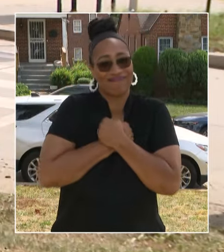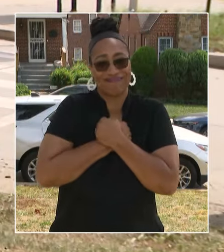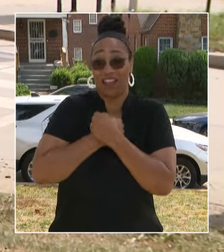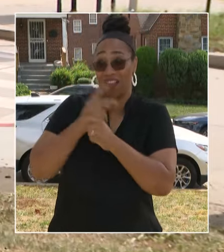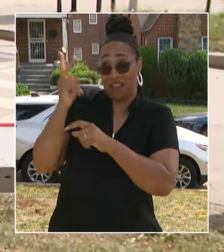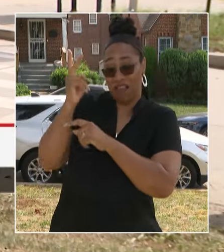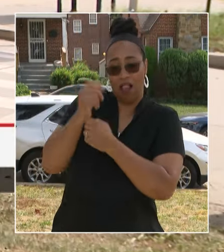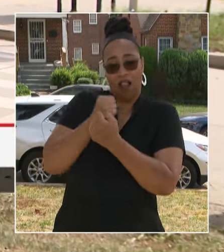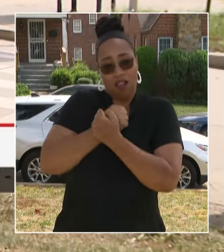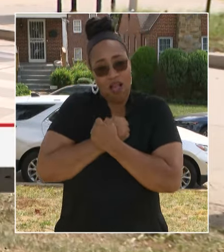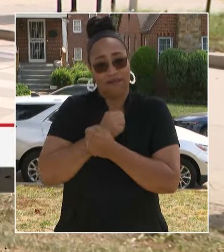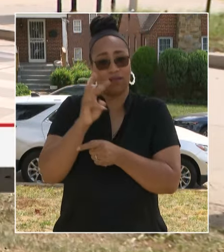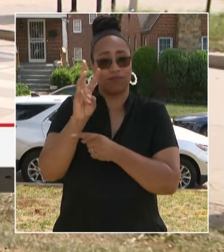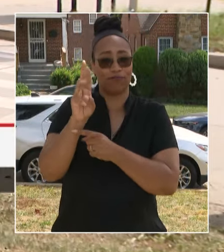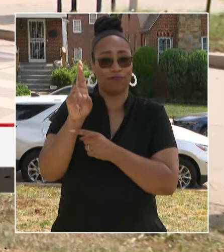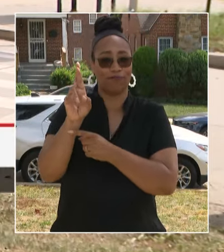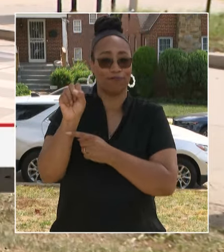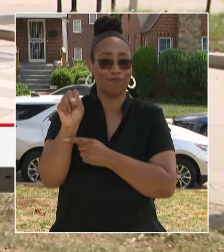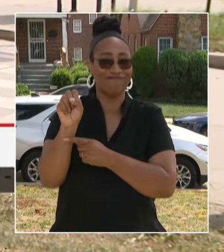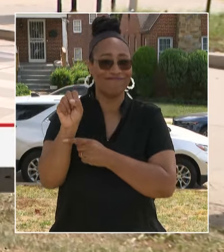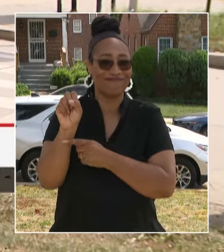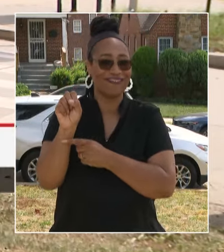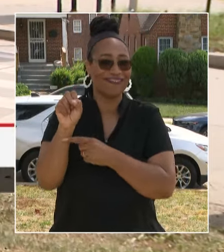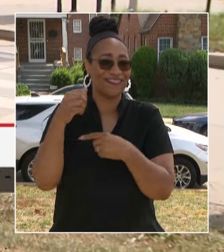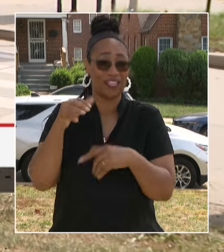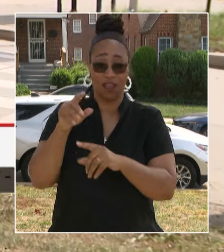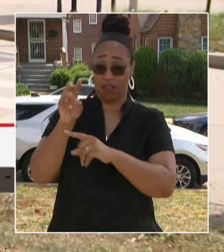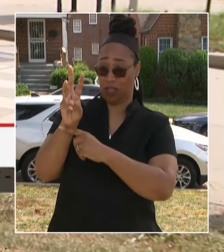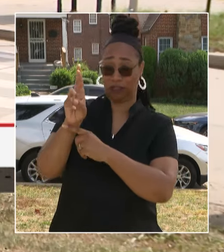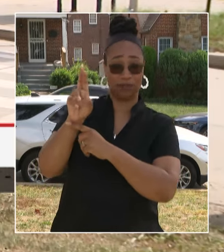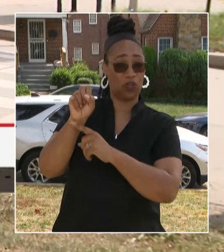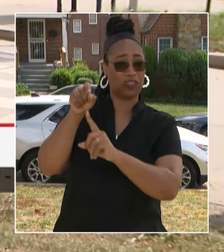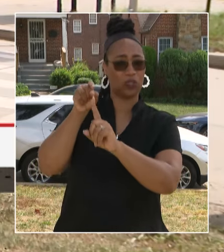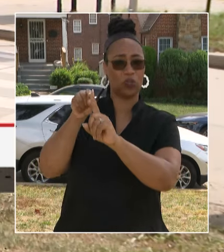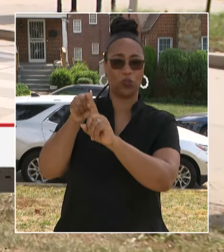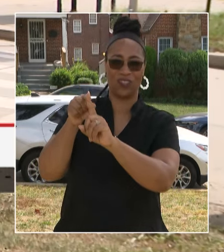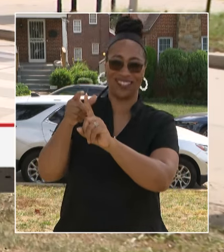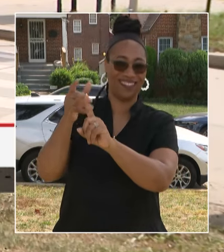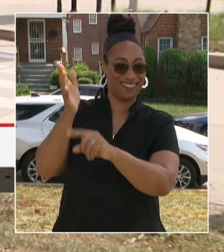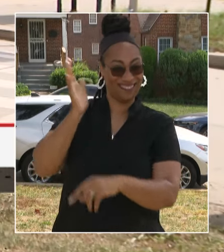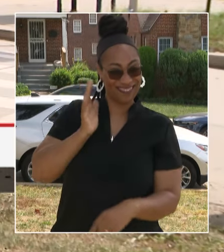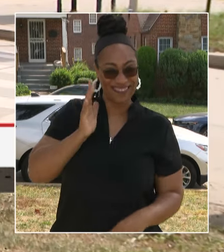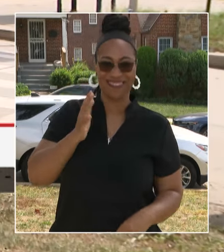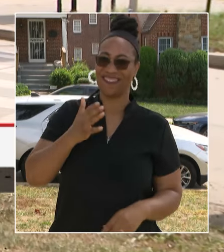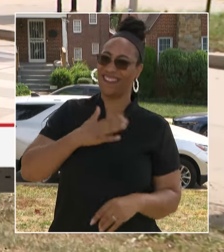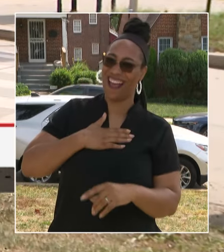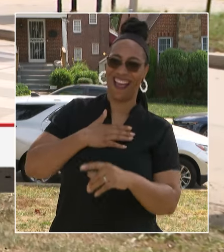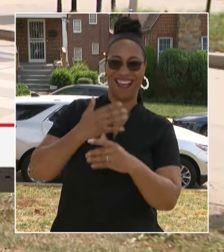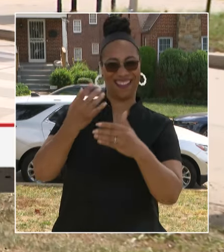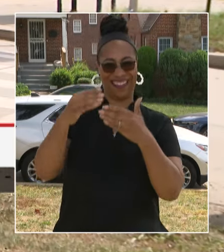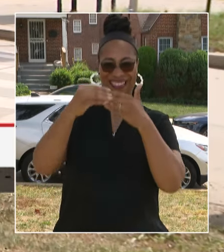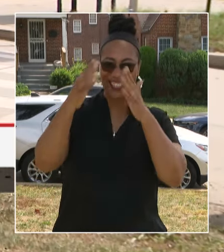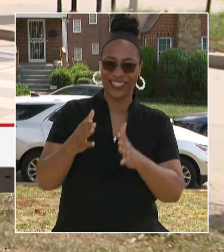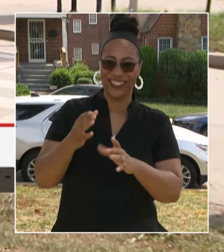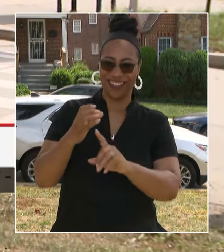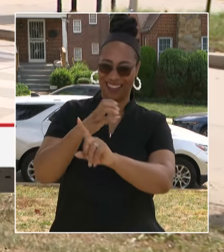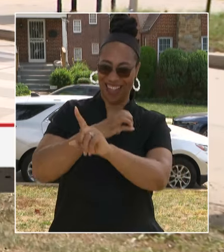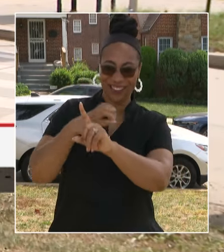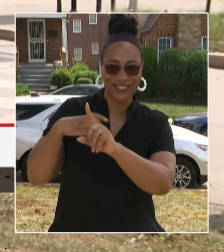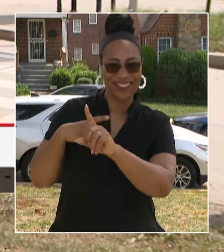Mr. Spaulding, of course, was my council member as well, my very first council member, and he showed us